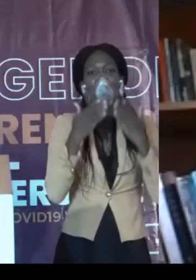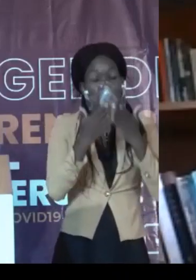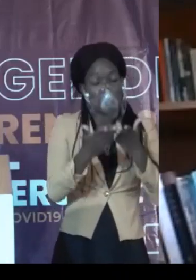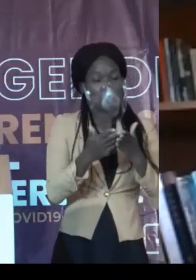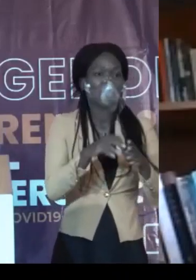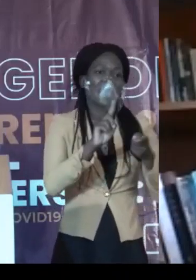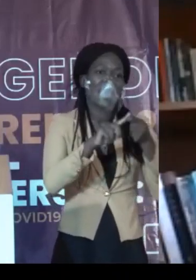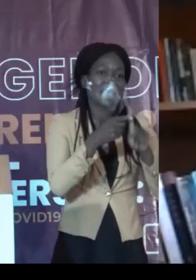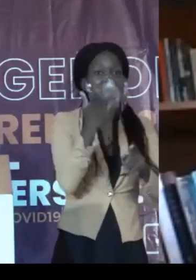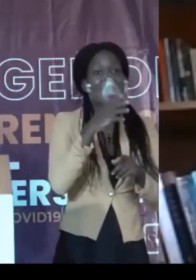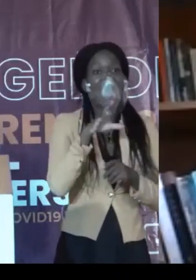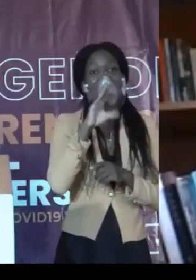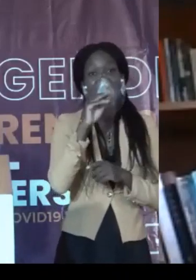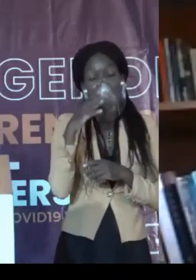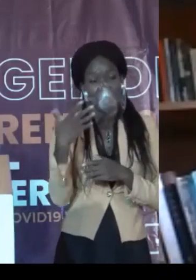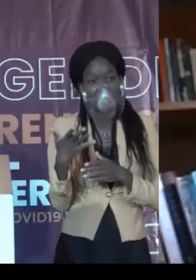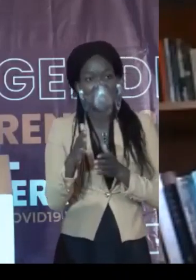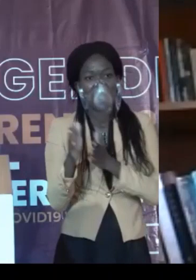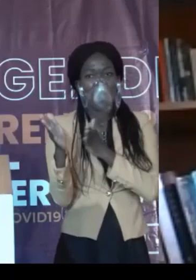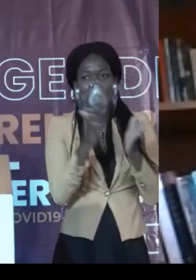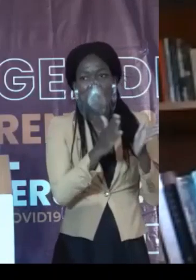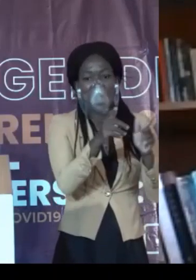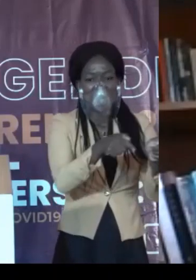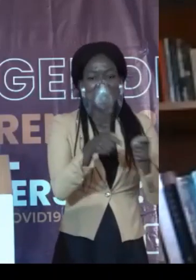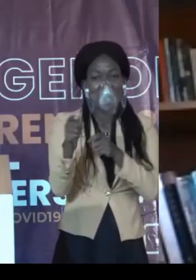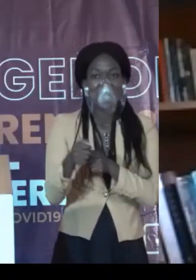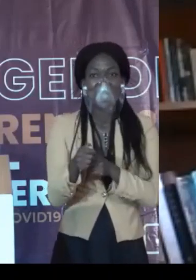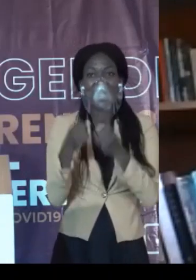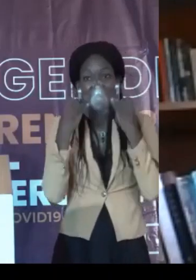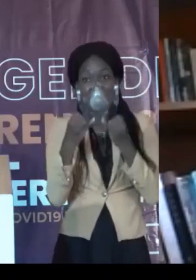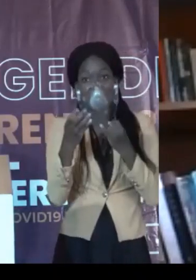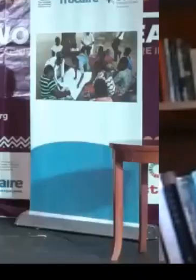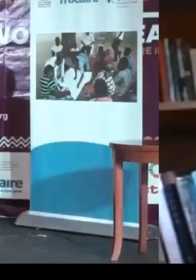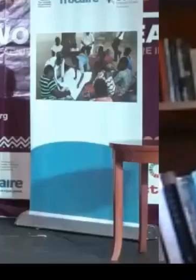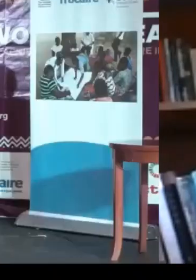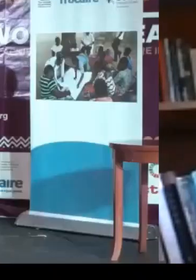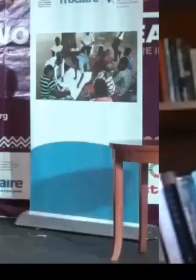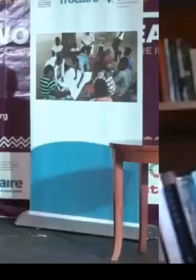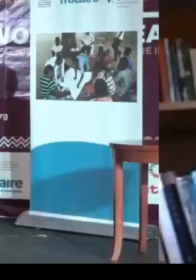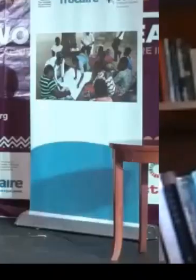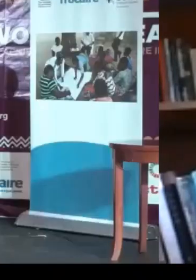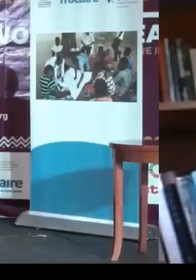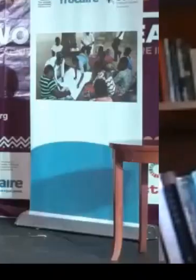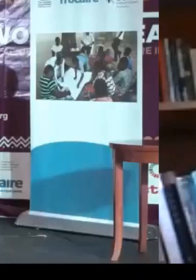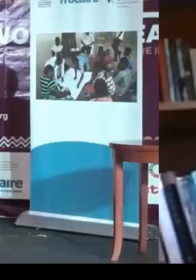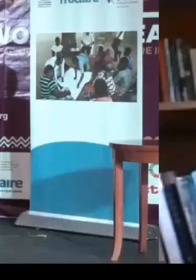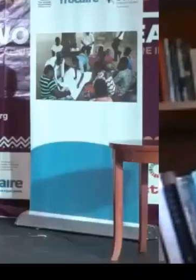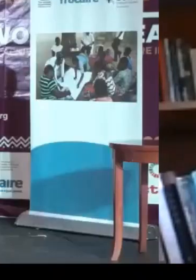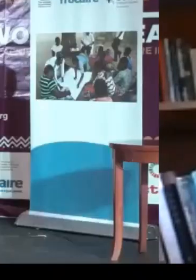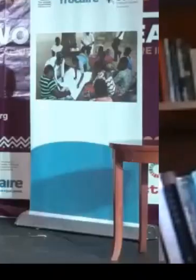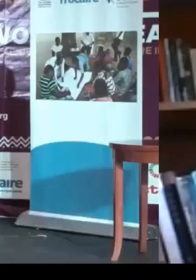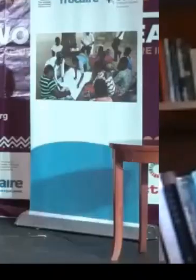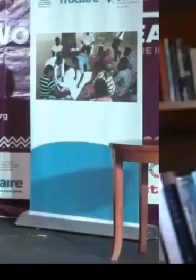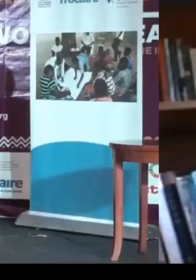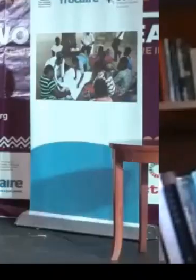said regarding the issues in the agriculture sector and the inequalities in terms of the disparities,